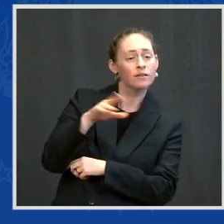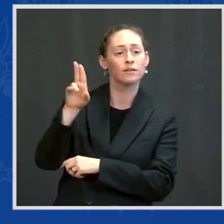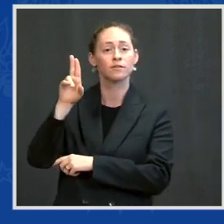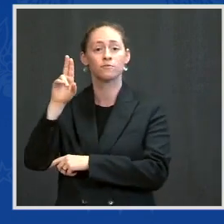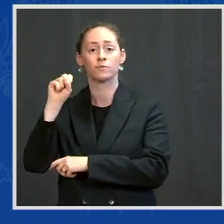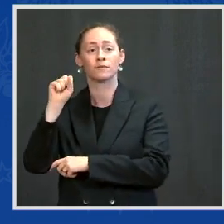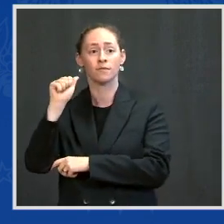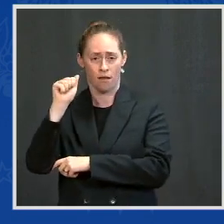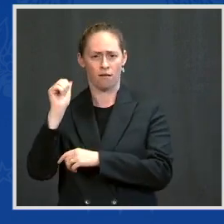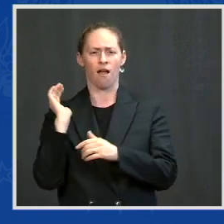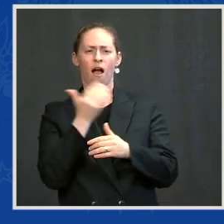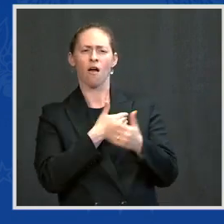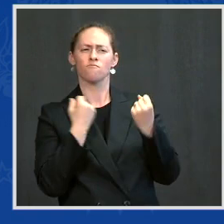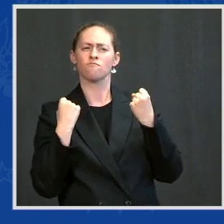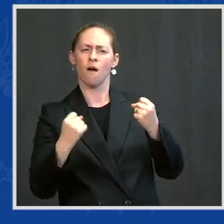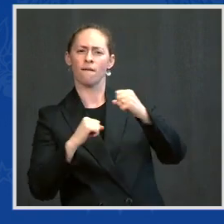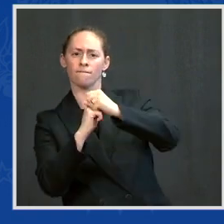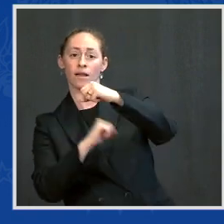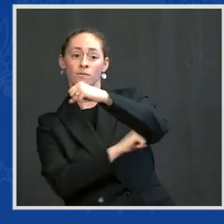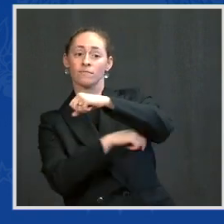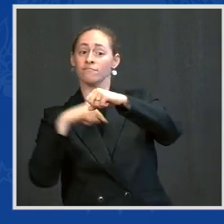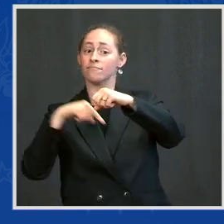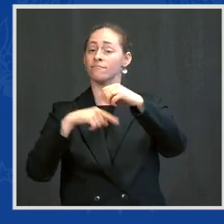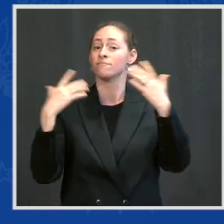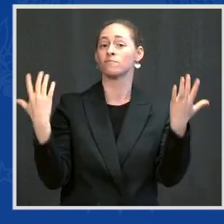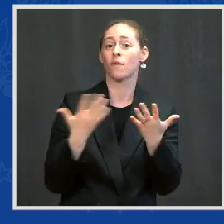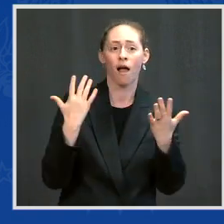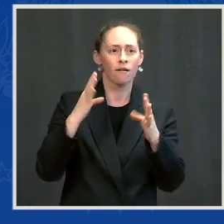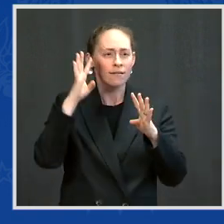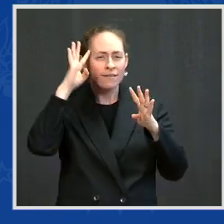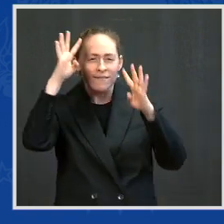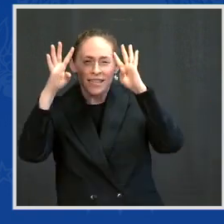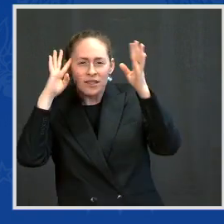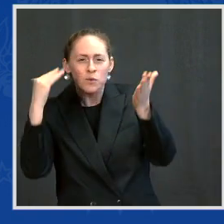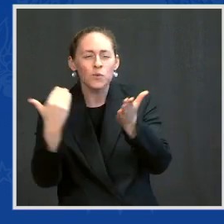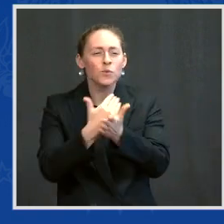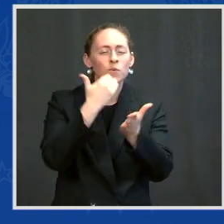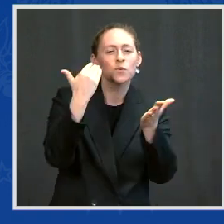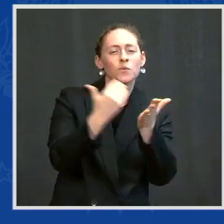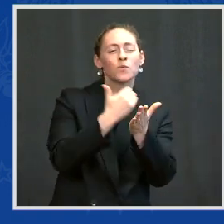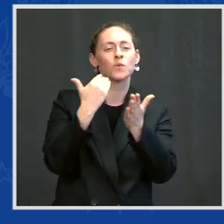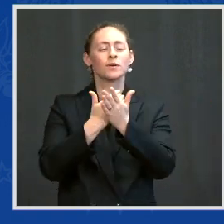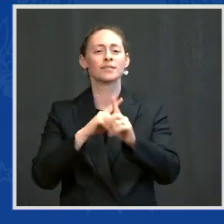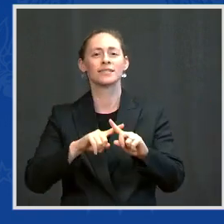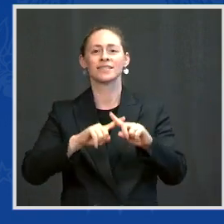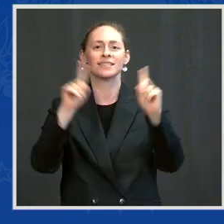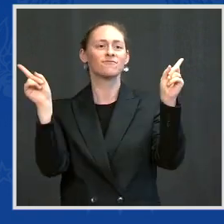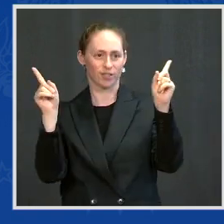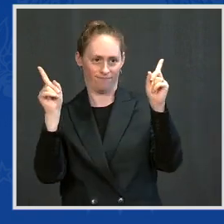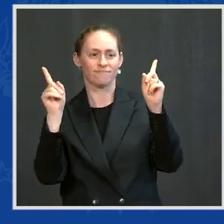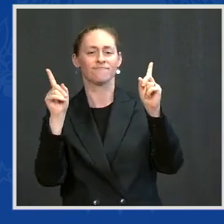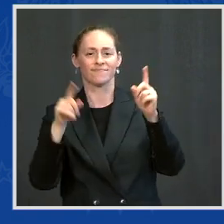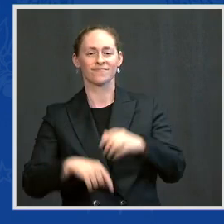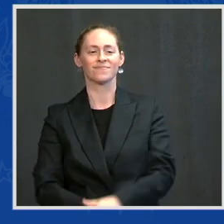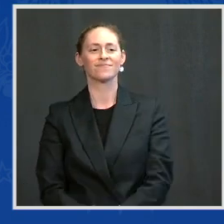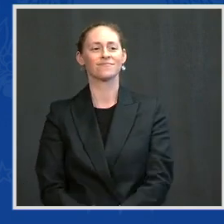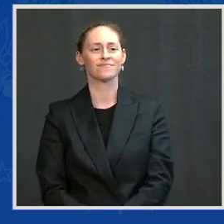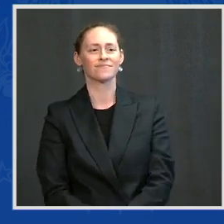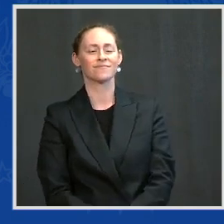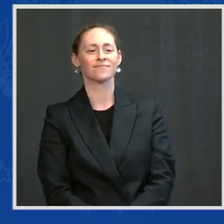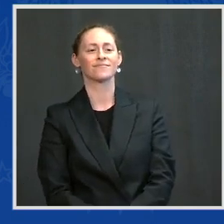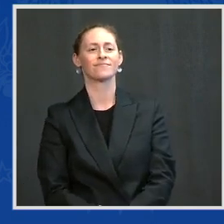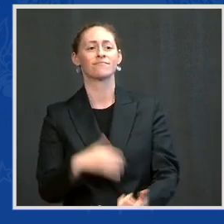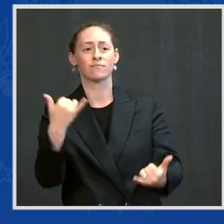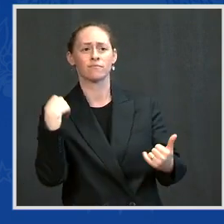meet the challenges facing us today and look to what is possible for tomorrow. Our partnership is grounded on